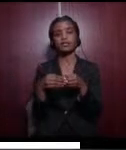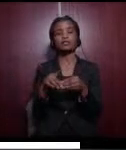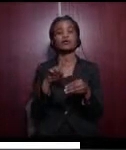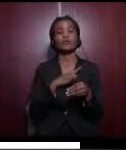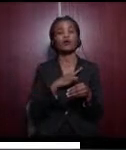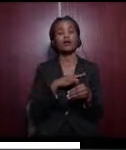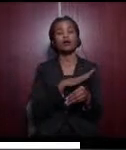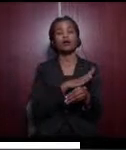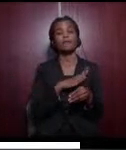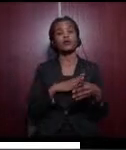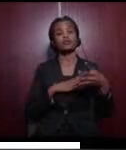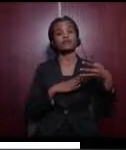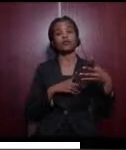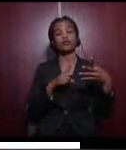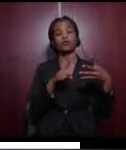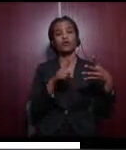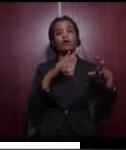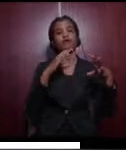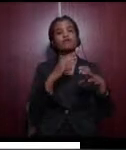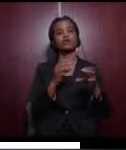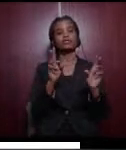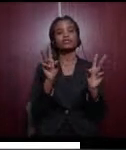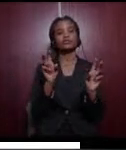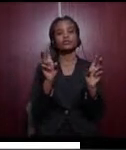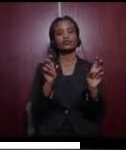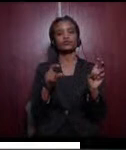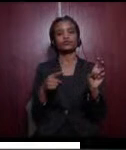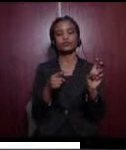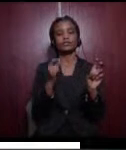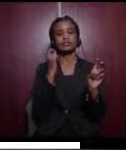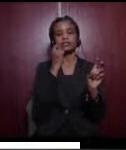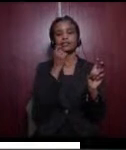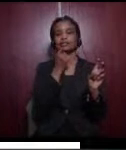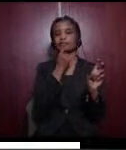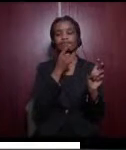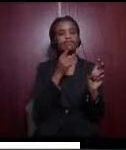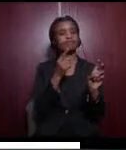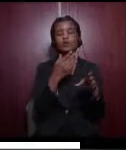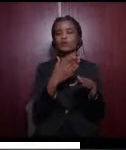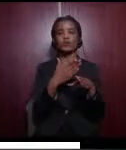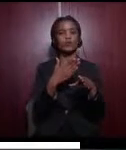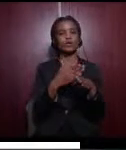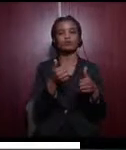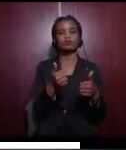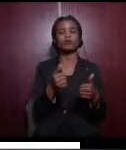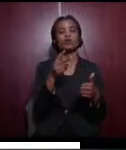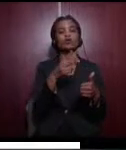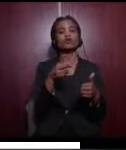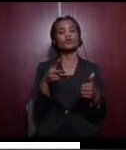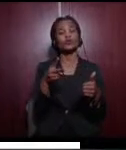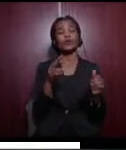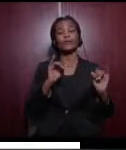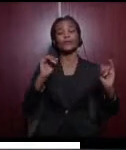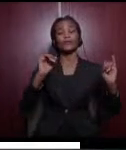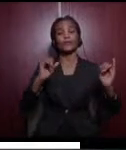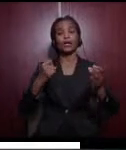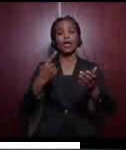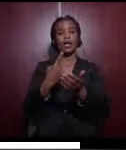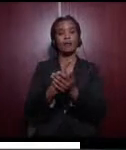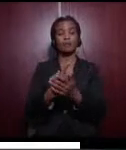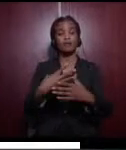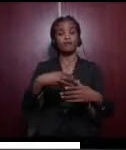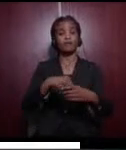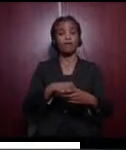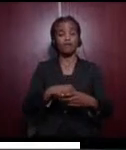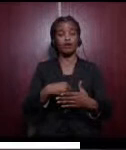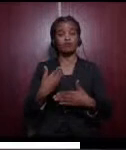with issues of relief have been found to be inappropriate and inefficient in emergency situations. As we have noticed that in most